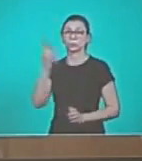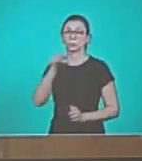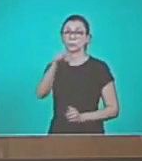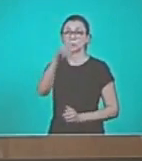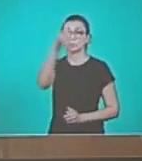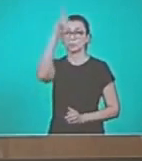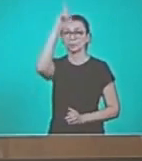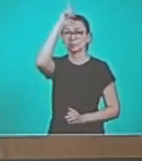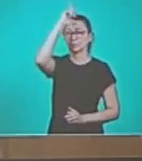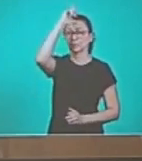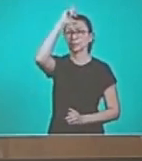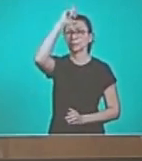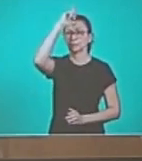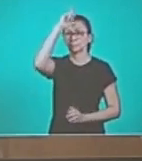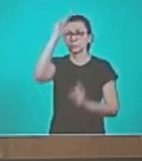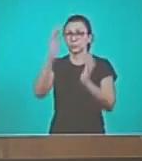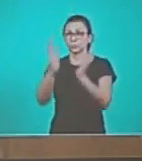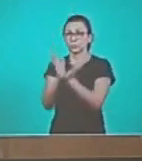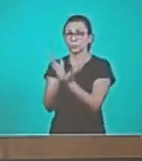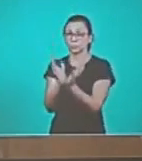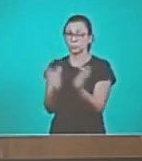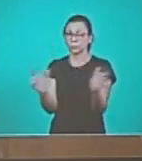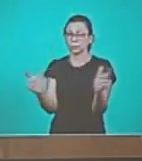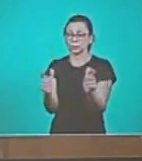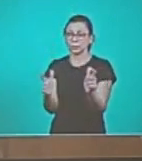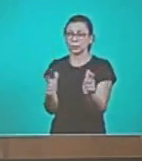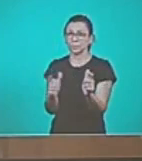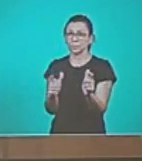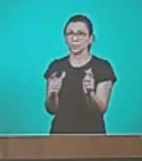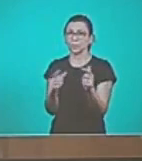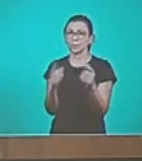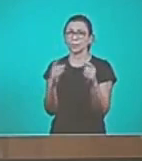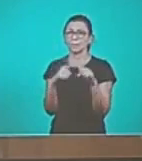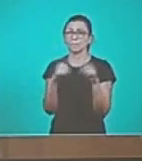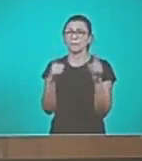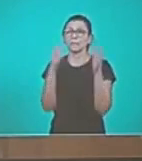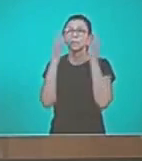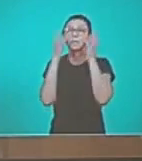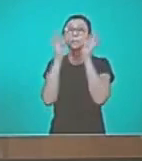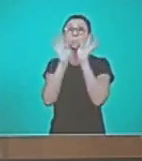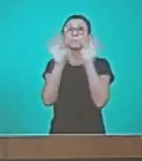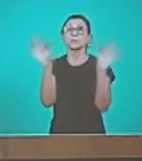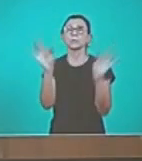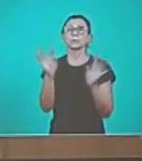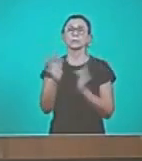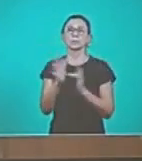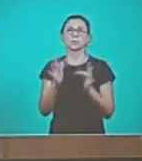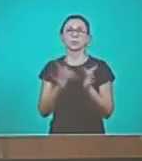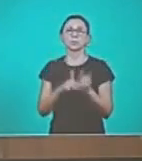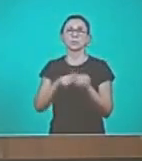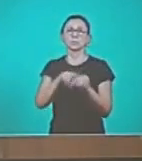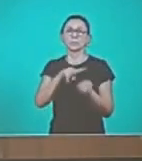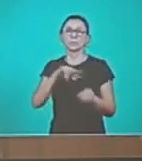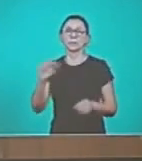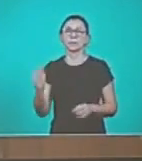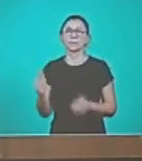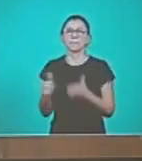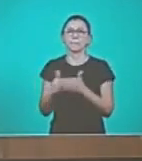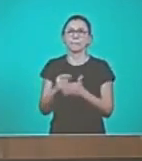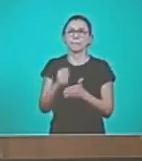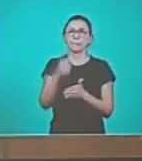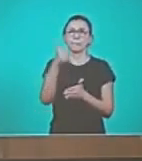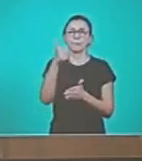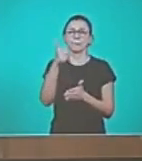We are being oppressed by the world with everything that is out there, but testifying, giving testimony that Jesus is at the door.